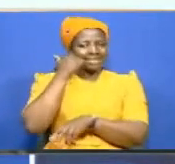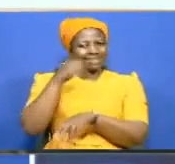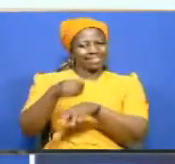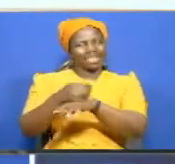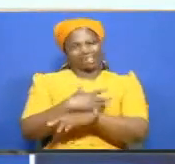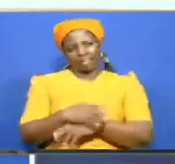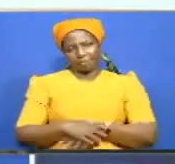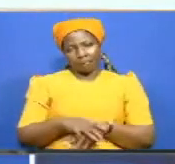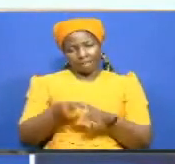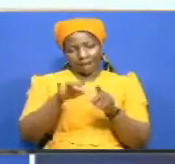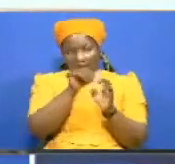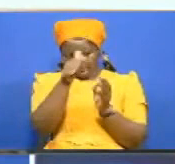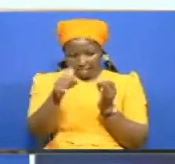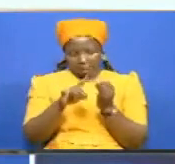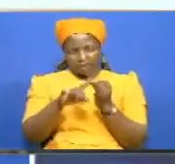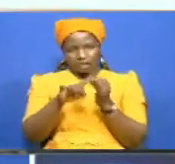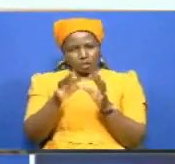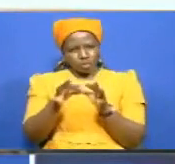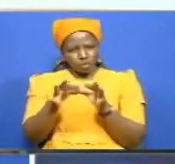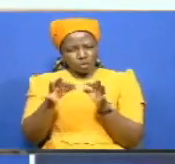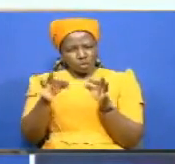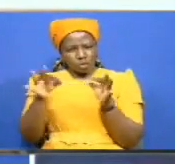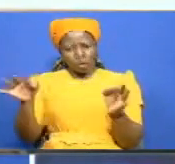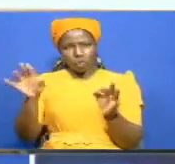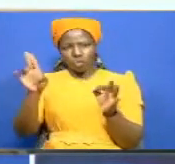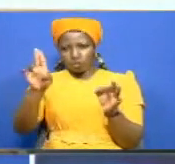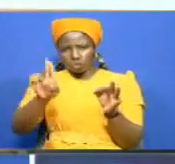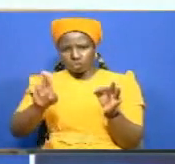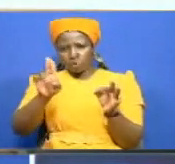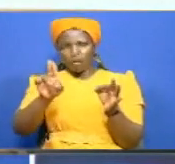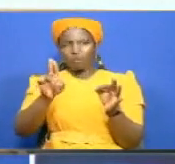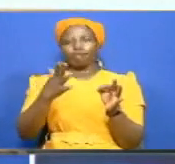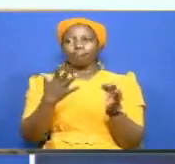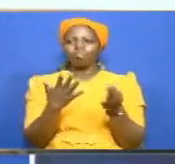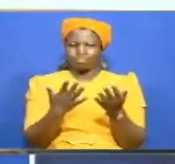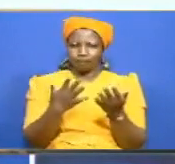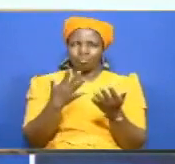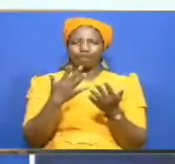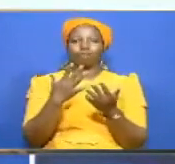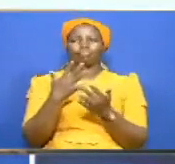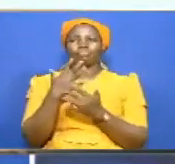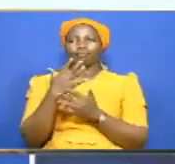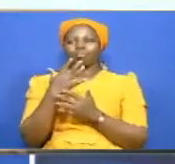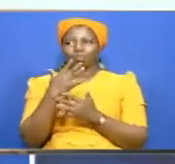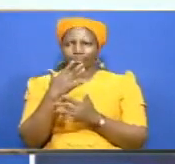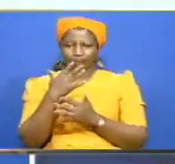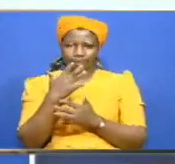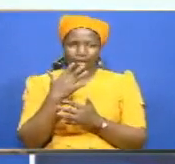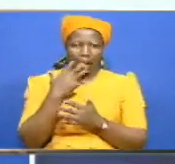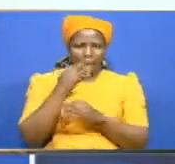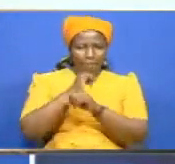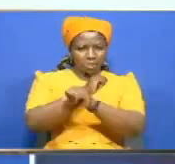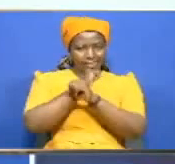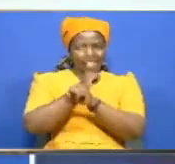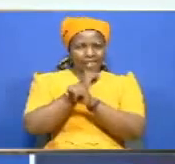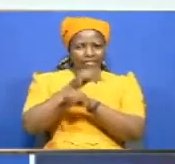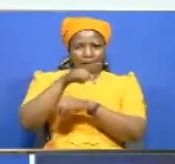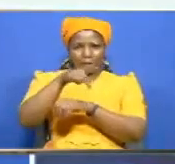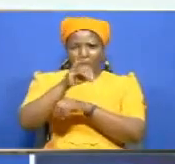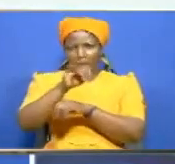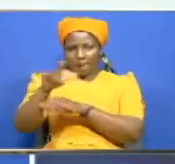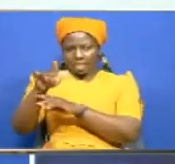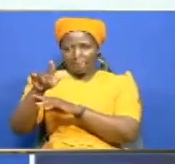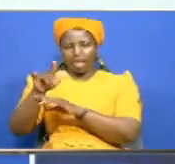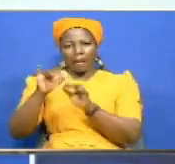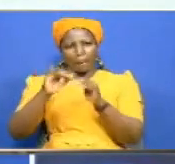prolonged use of oral contraceptive pills. And we are seeing a worrying trend in our young girls at